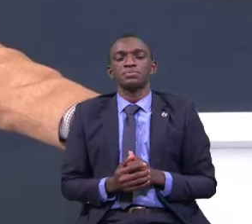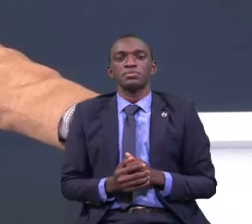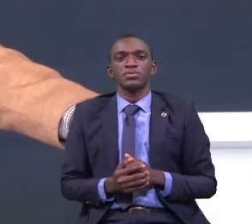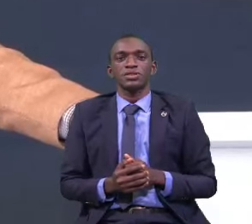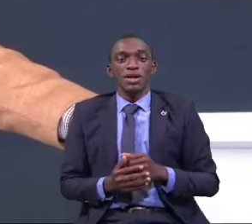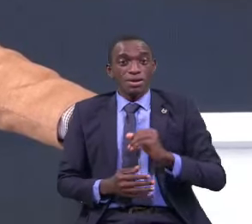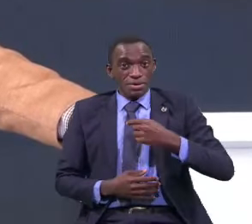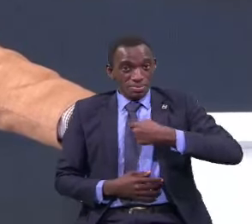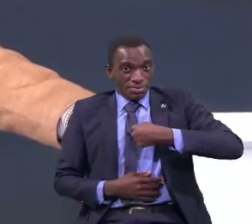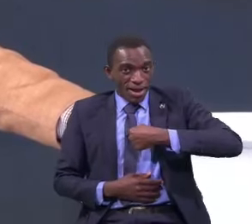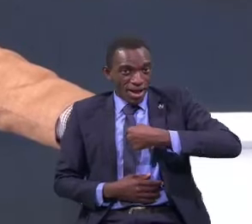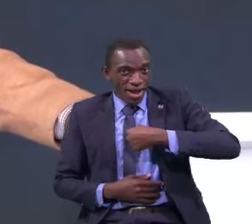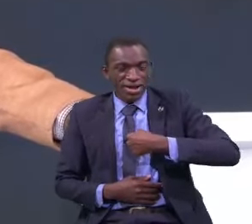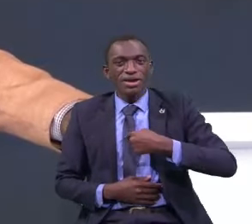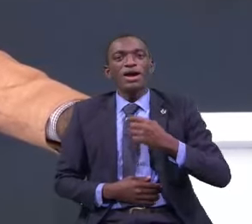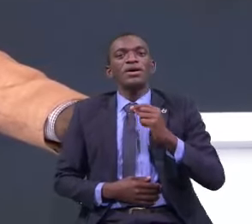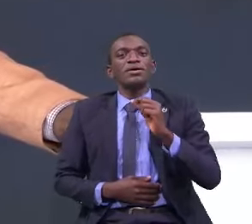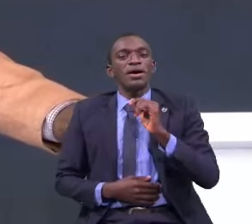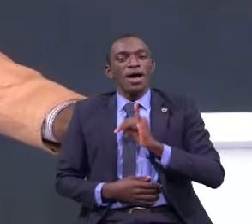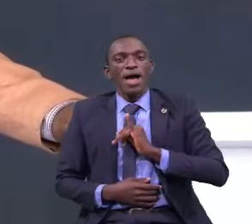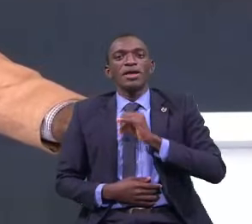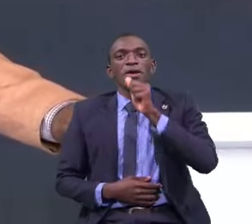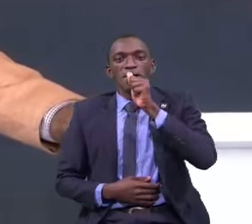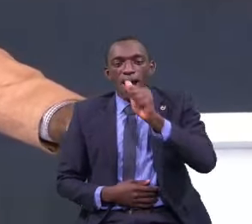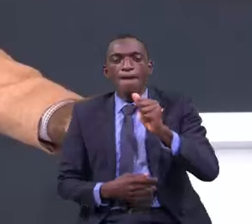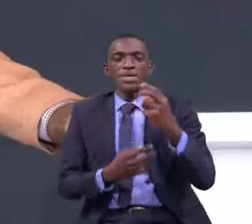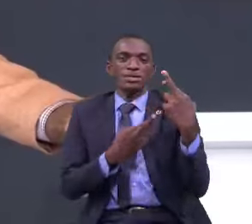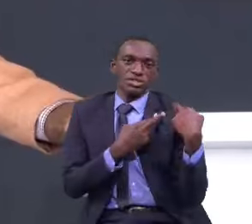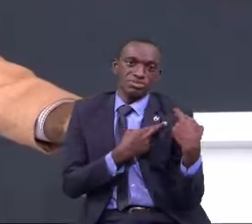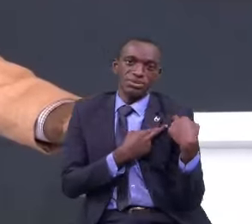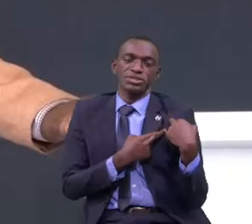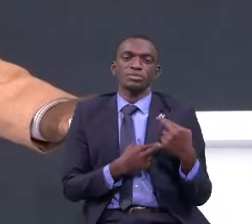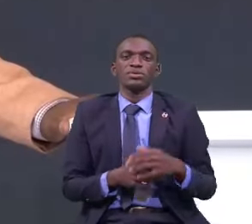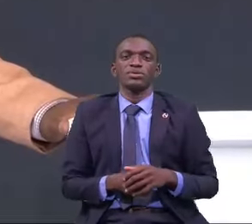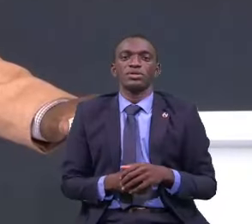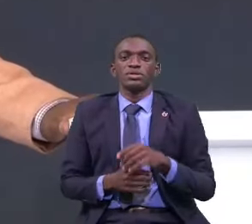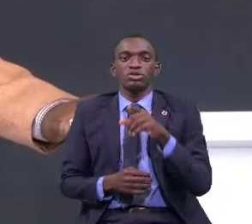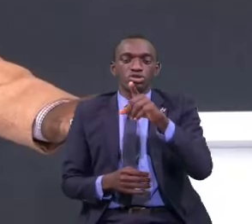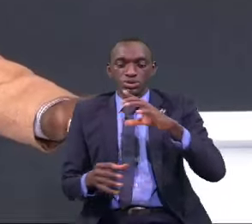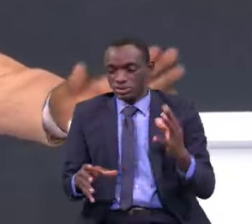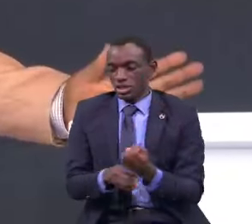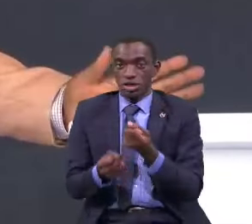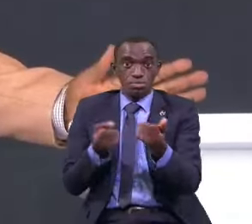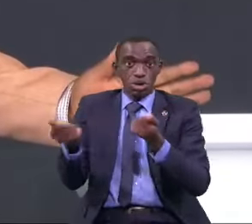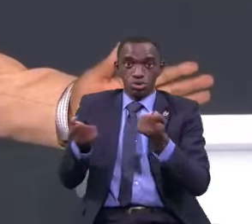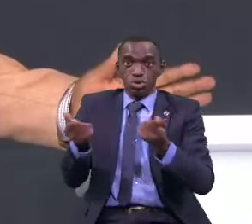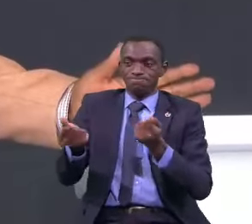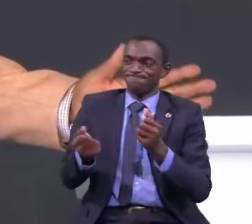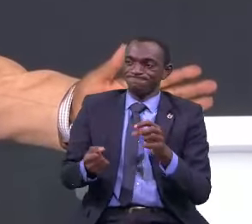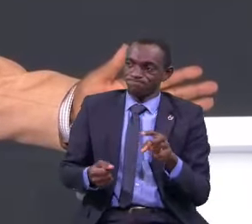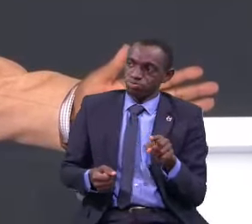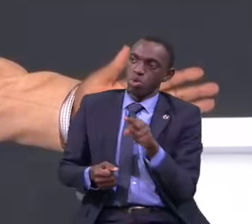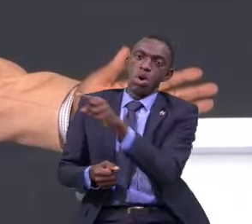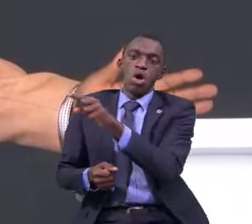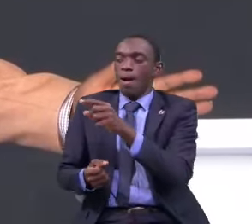I am responsible. Je suis responsable. You take a taxi. Tu prends un taxi. The taxi breaks